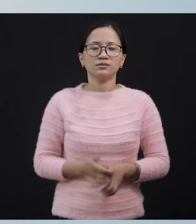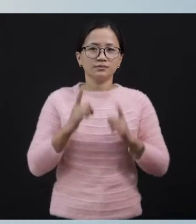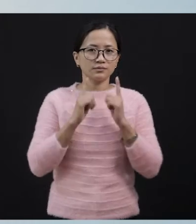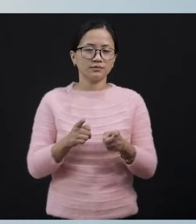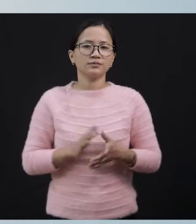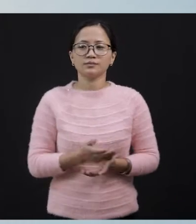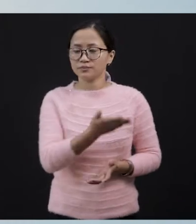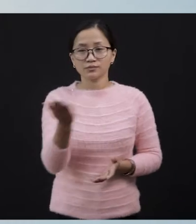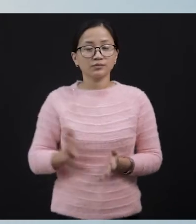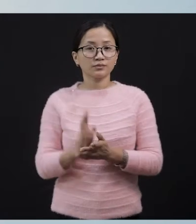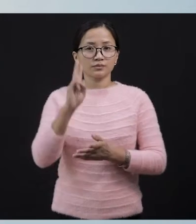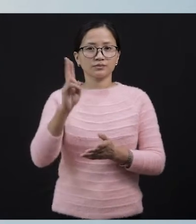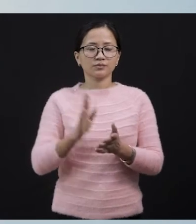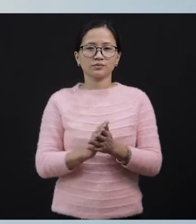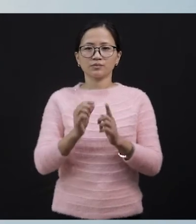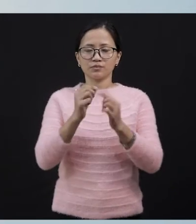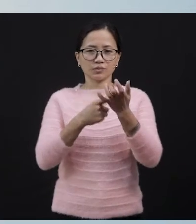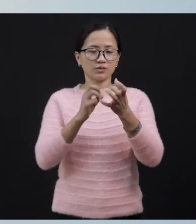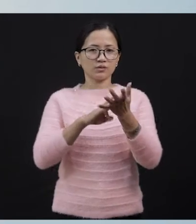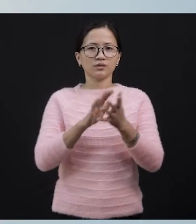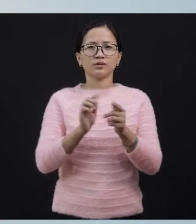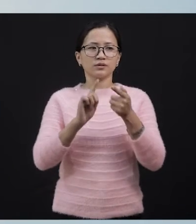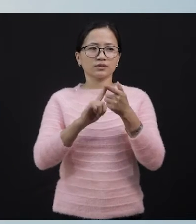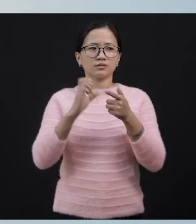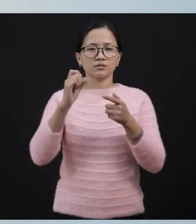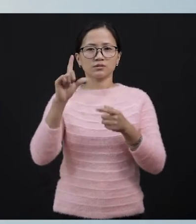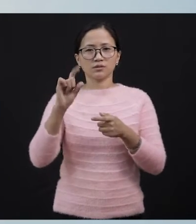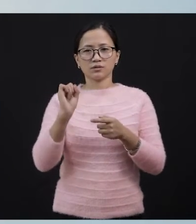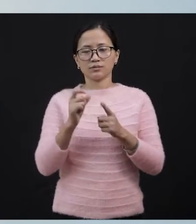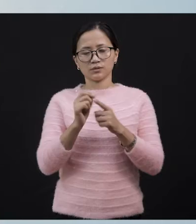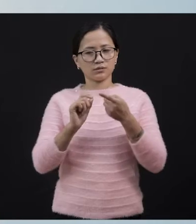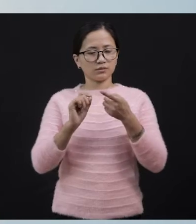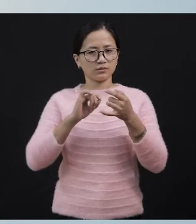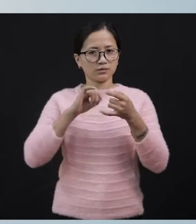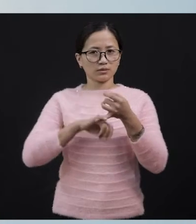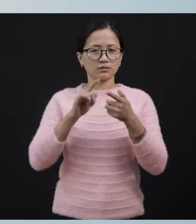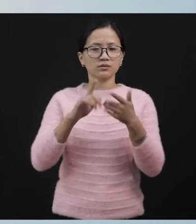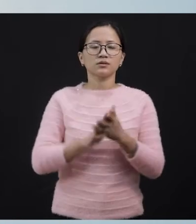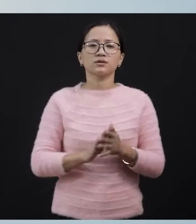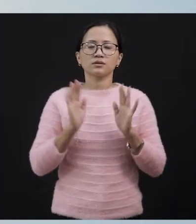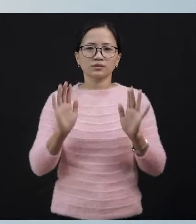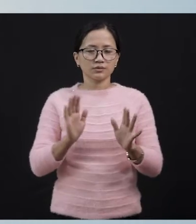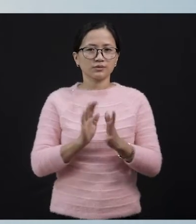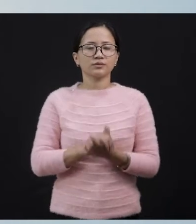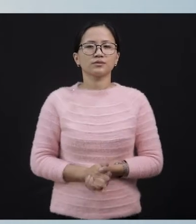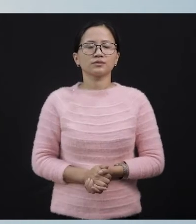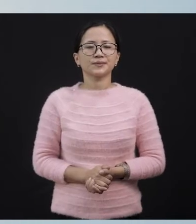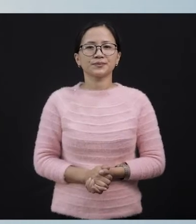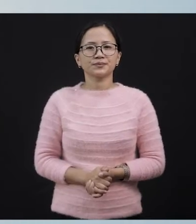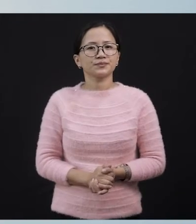But there are two prominent eclipses. Okay, there are two prominent